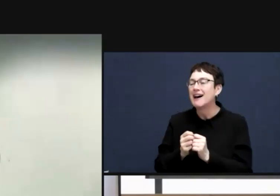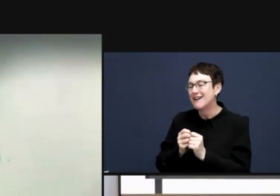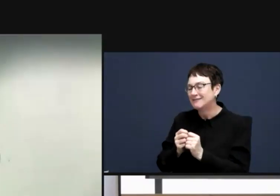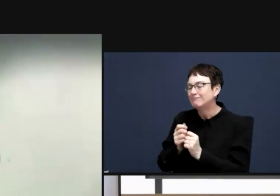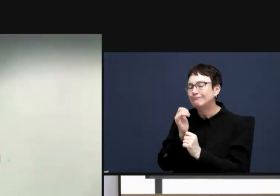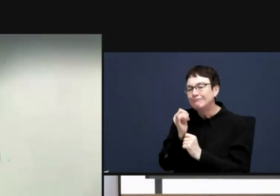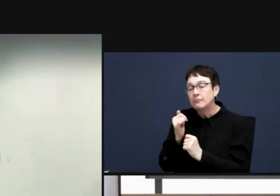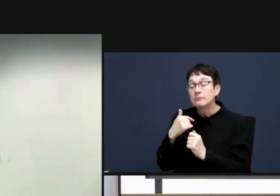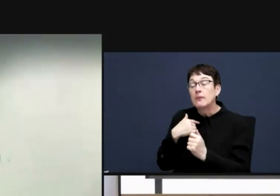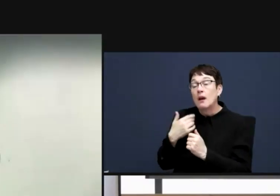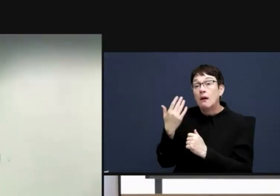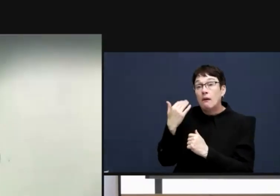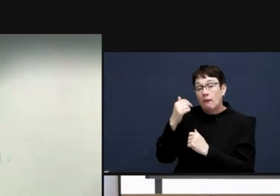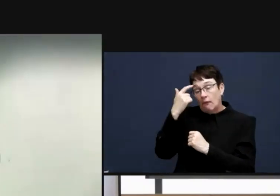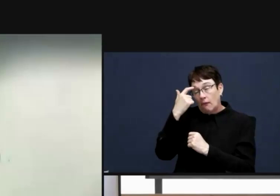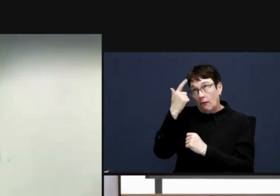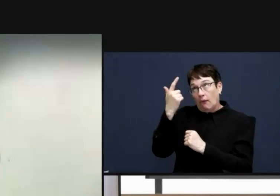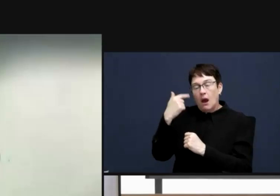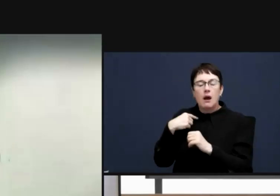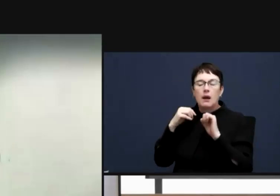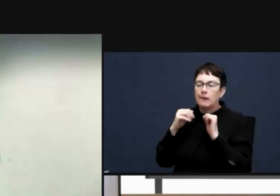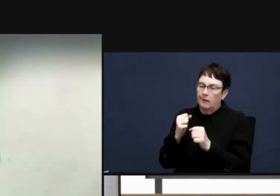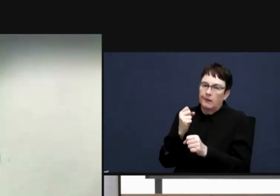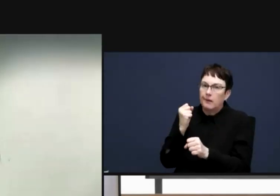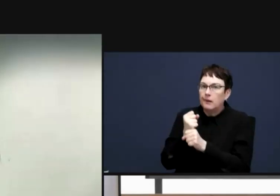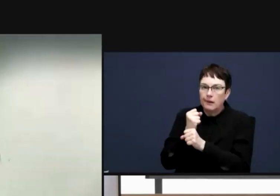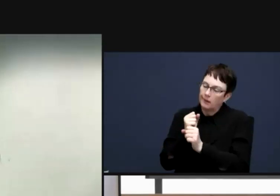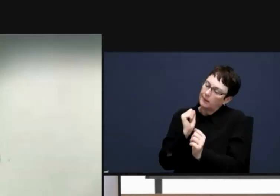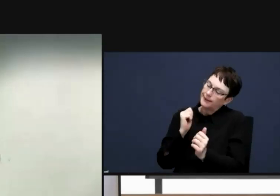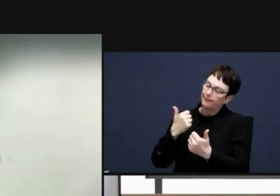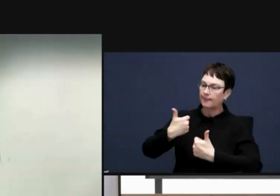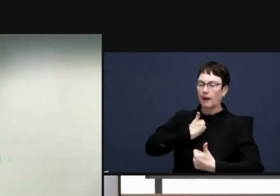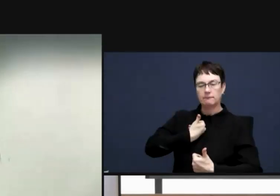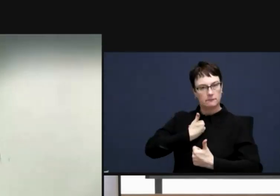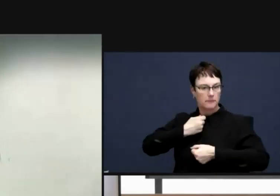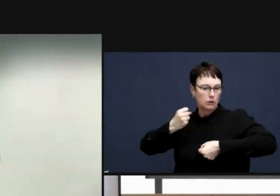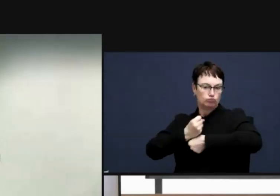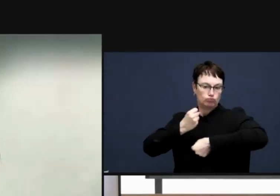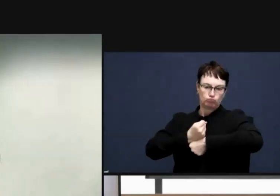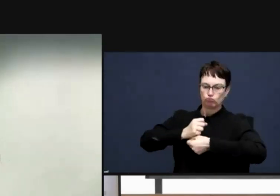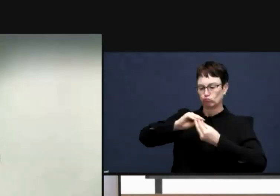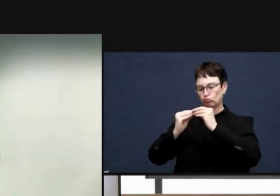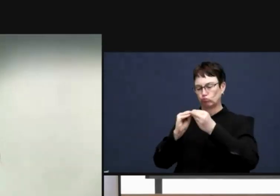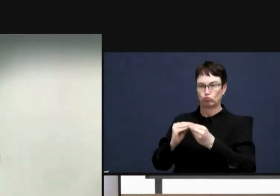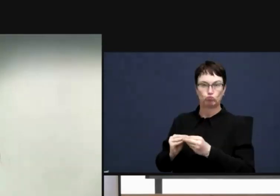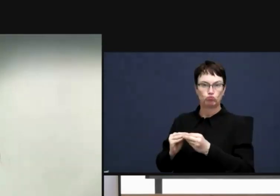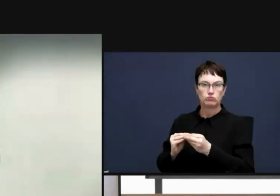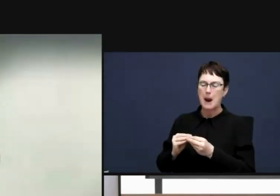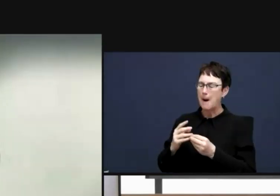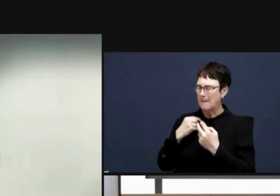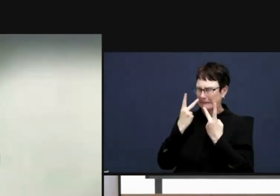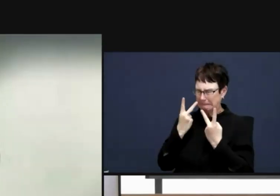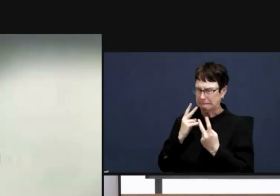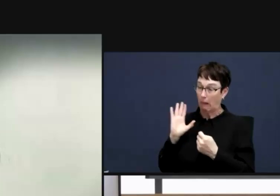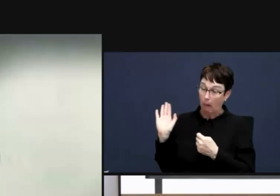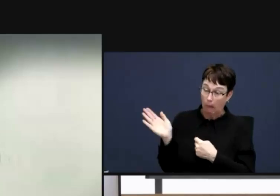that we can magically fix everything, and then we soon found out that that's more or less impossible. But we've also found out